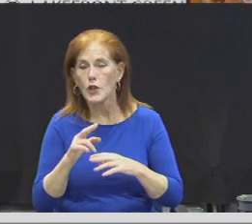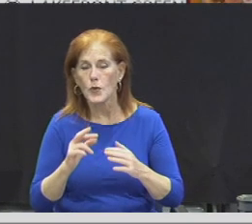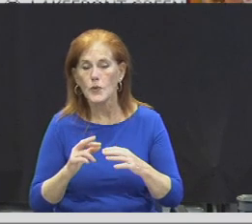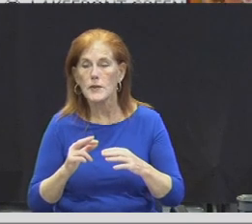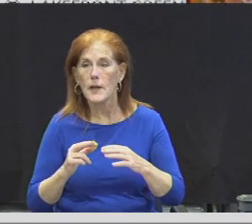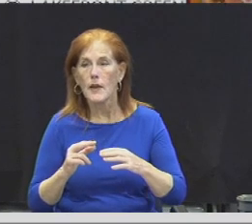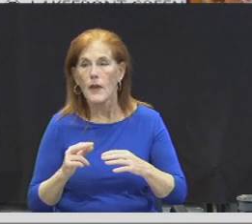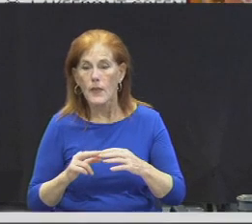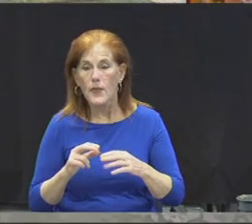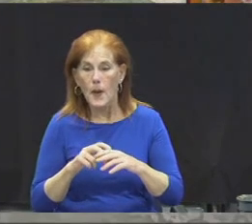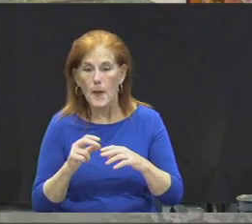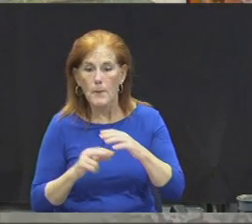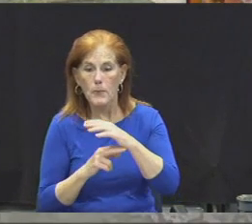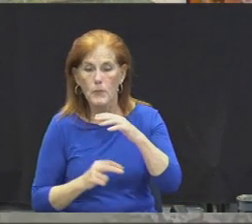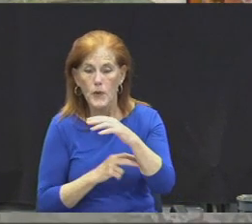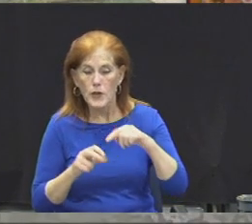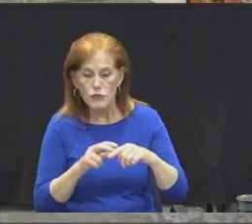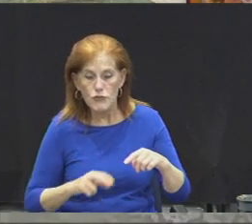Lewis and Clark Landing to the